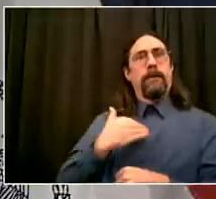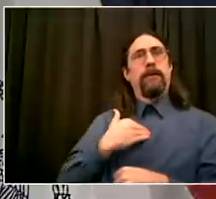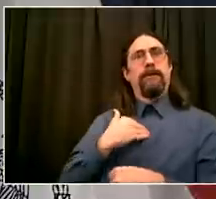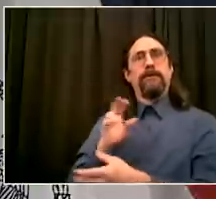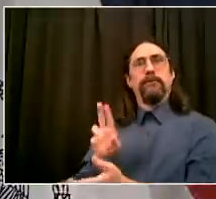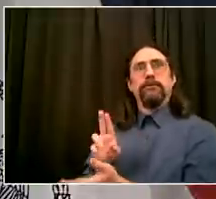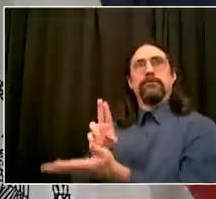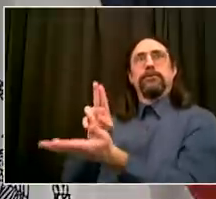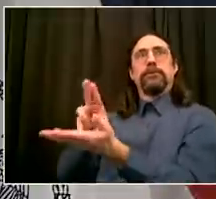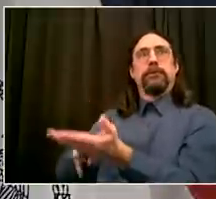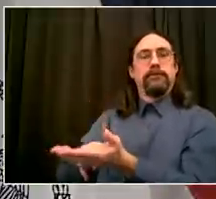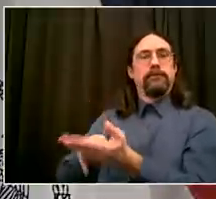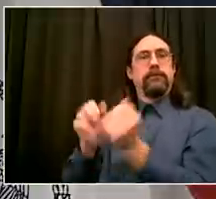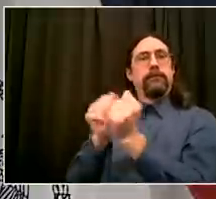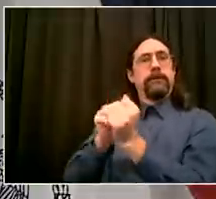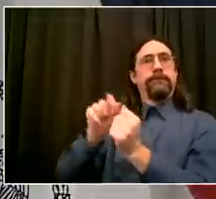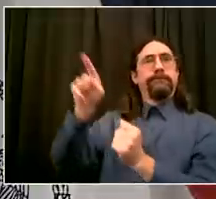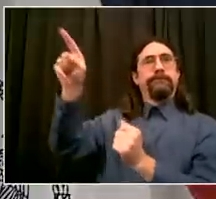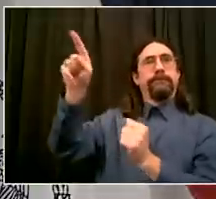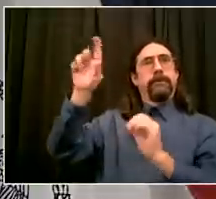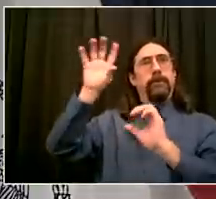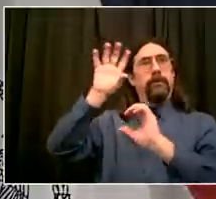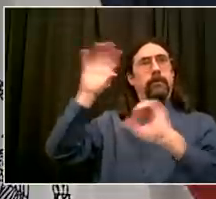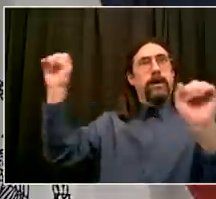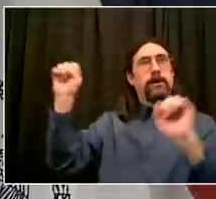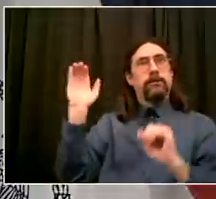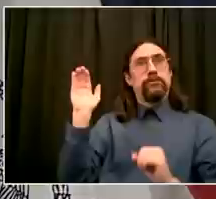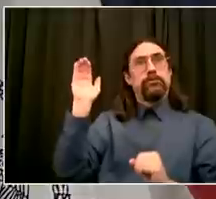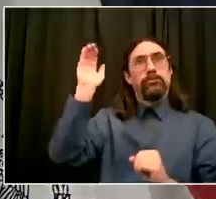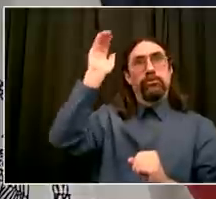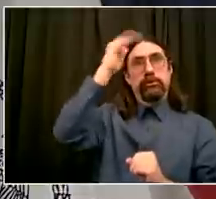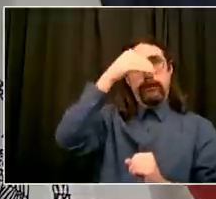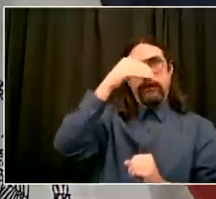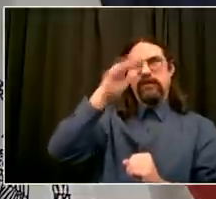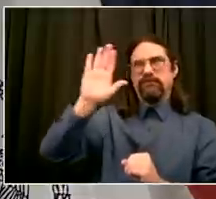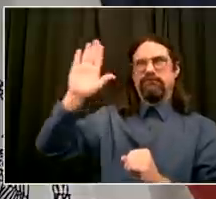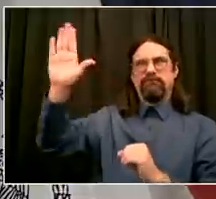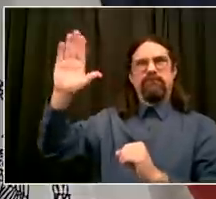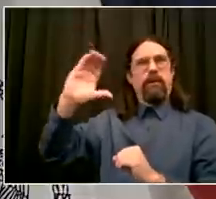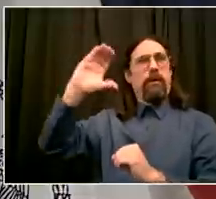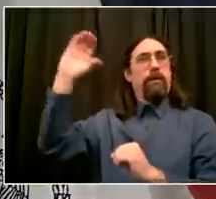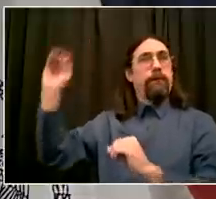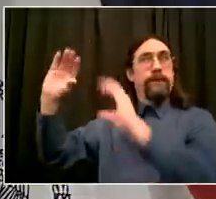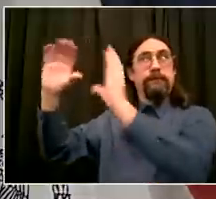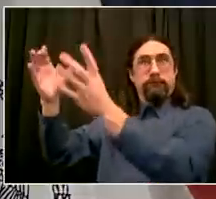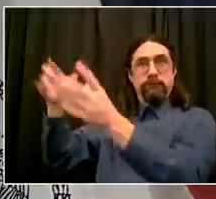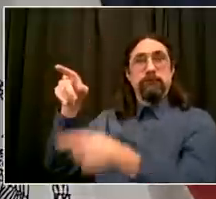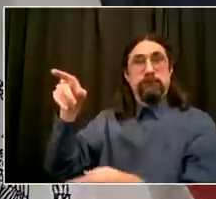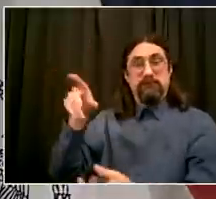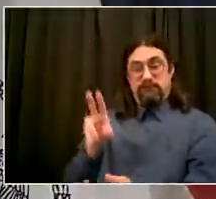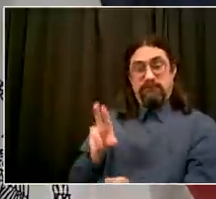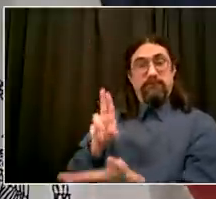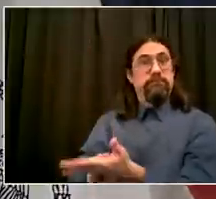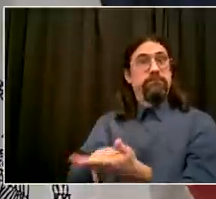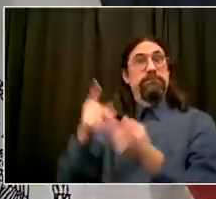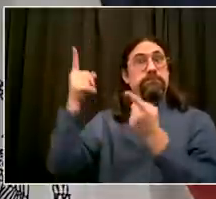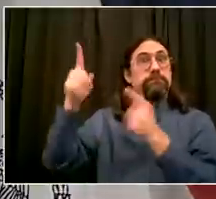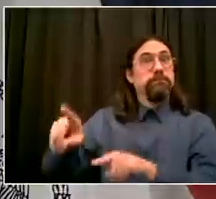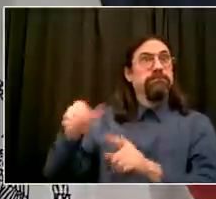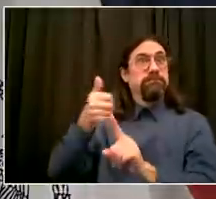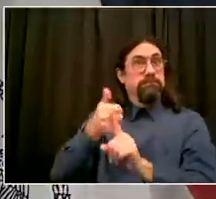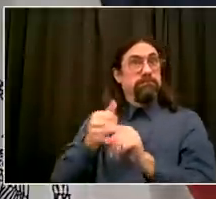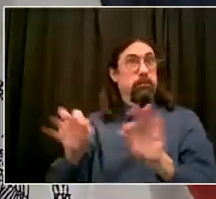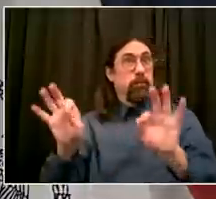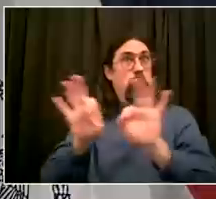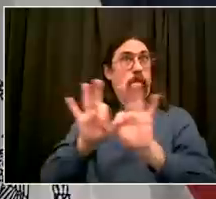apparently is some consideration to canceling those contracts. How close are you to doing that? Is there a possibility of doing that? We are looking